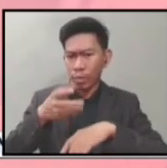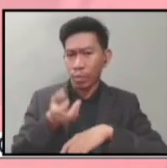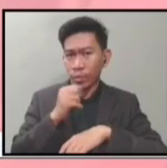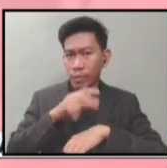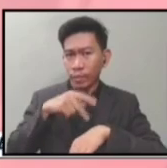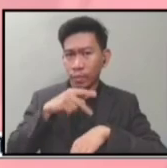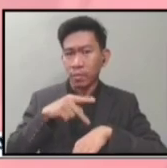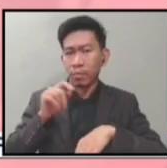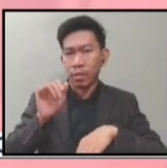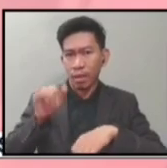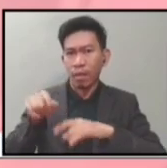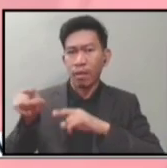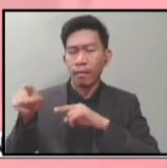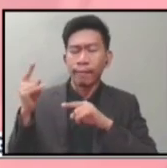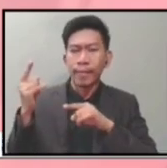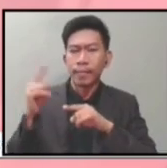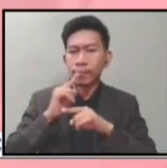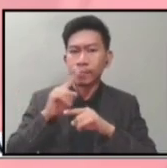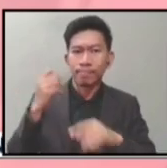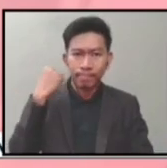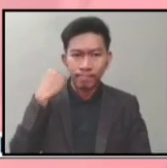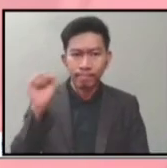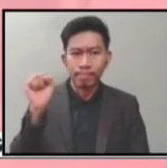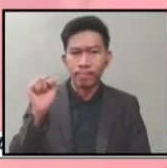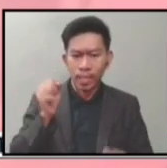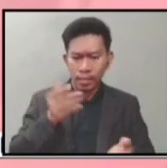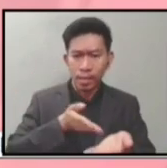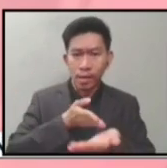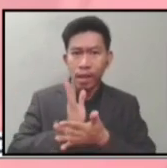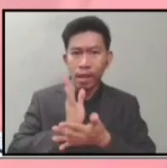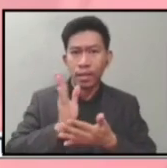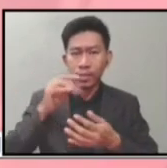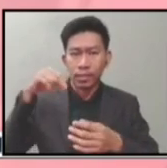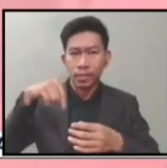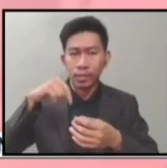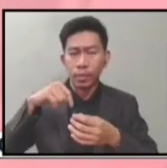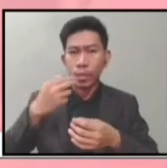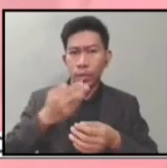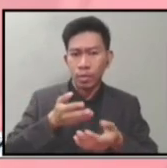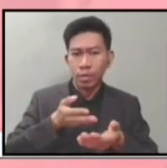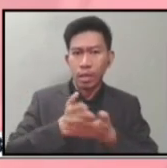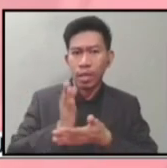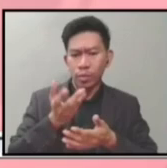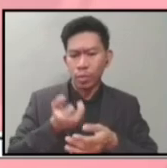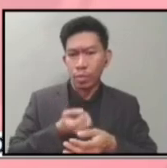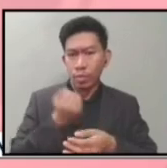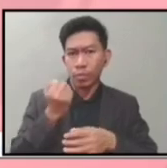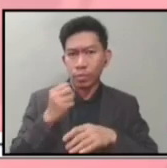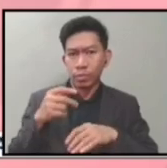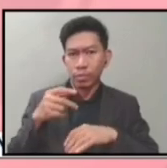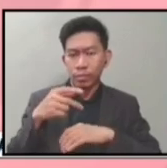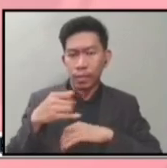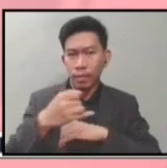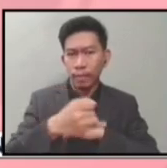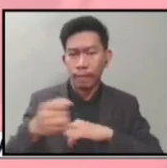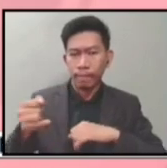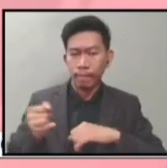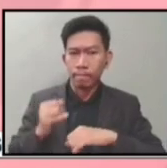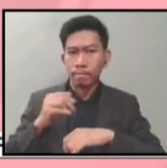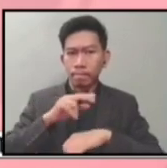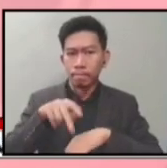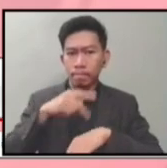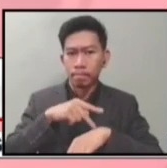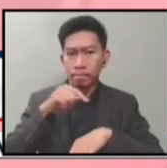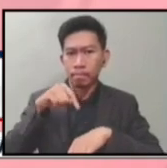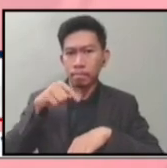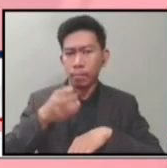it's a violation of our right to exclusive economic zone and we can remove the same. Since they're interfering with